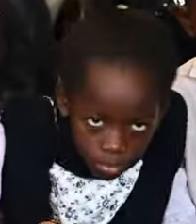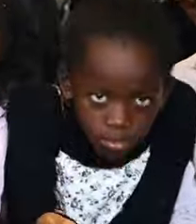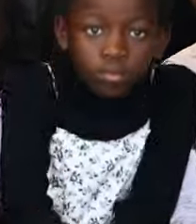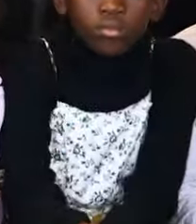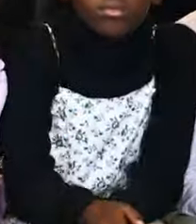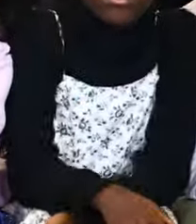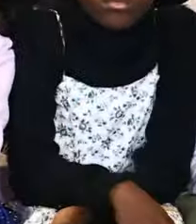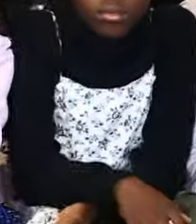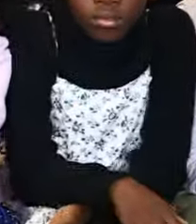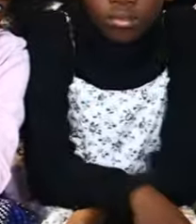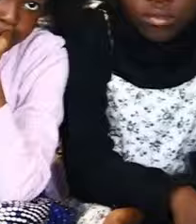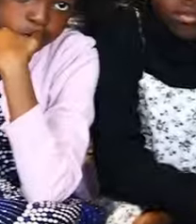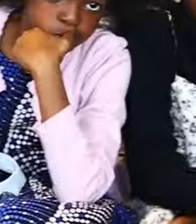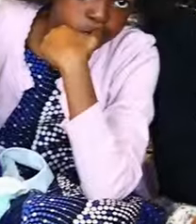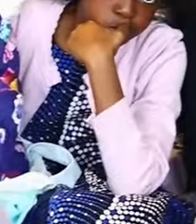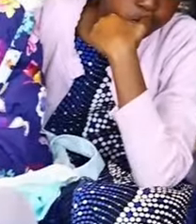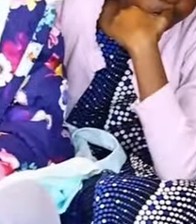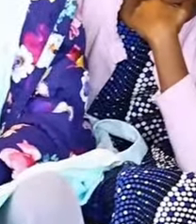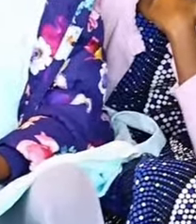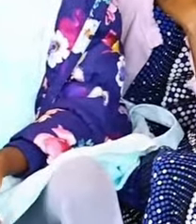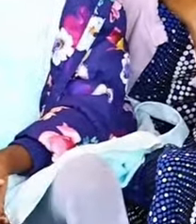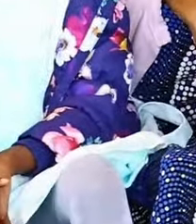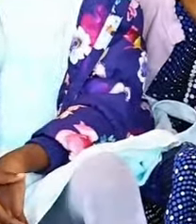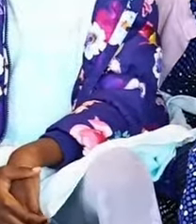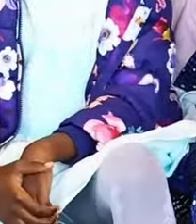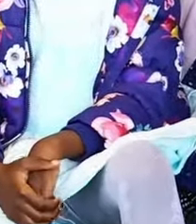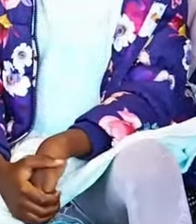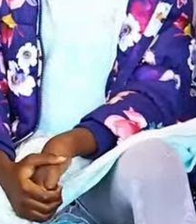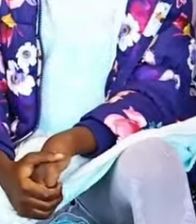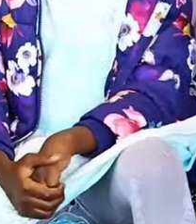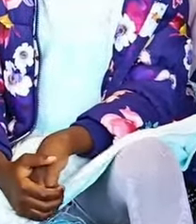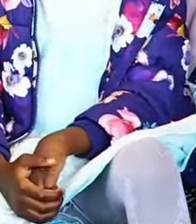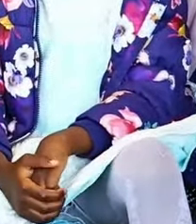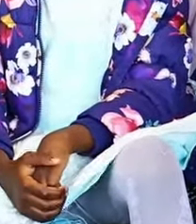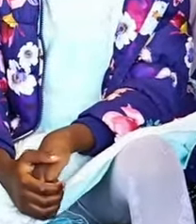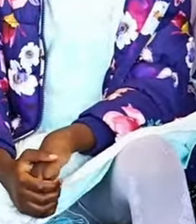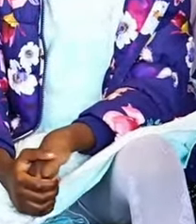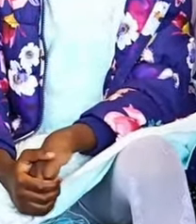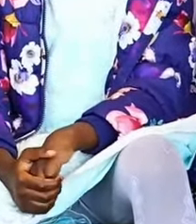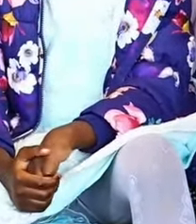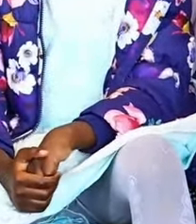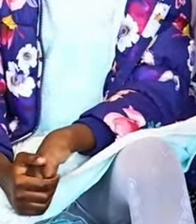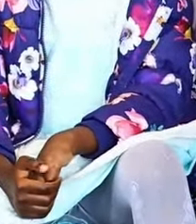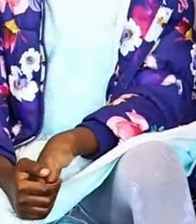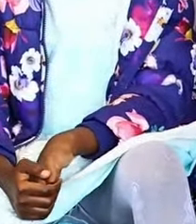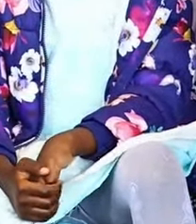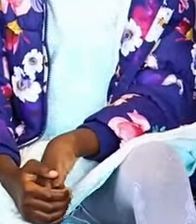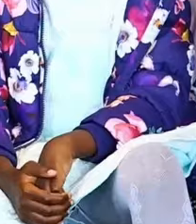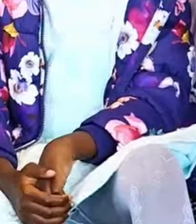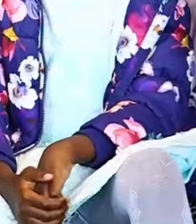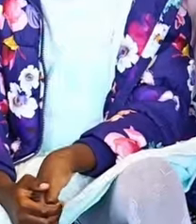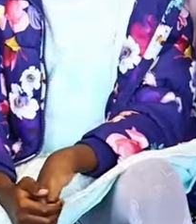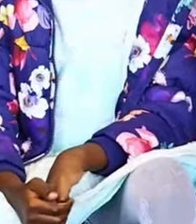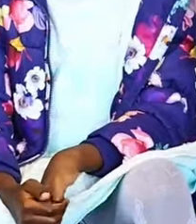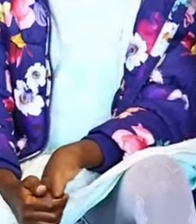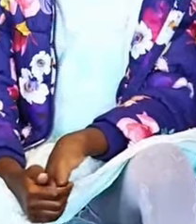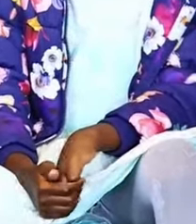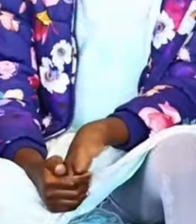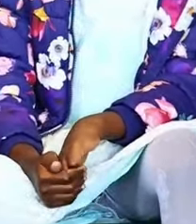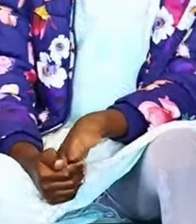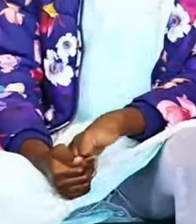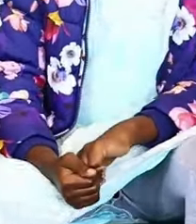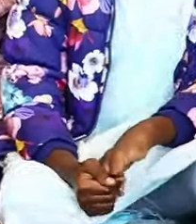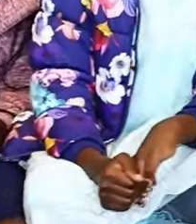Could we say amen? The first fundamental belief is the Holy Scriptures. And 2, which is the second one? Yes?